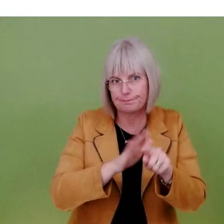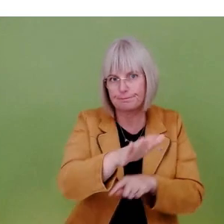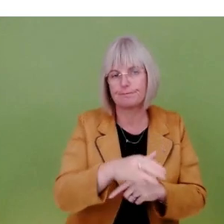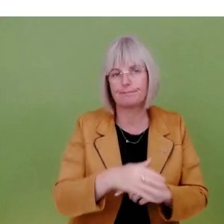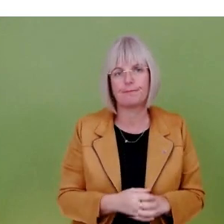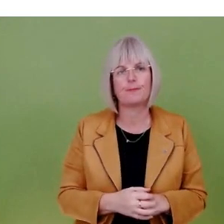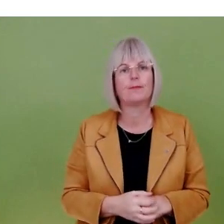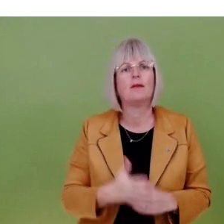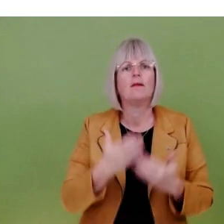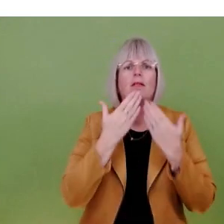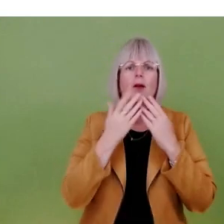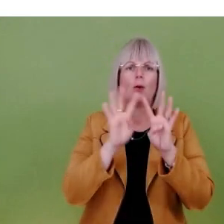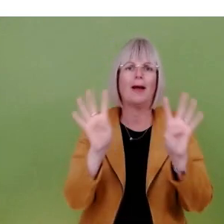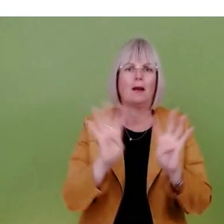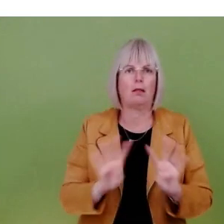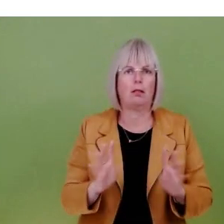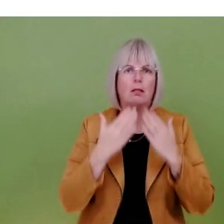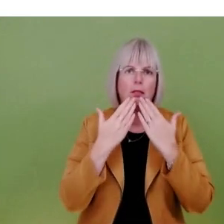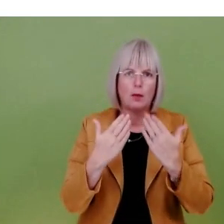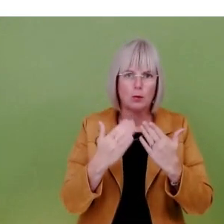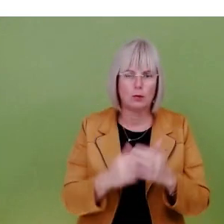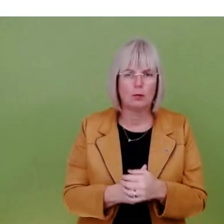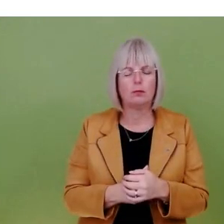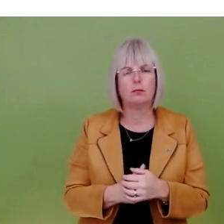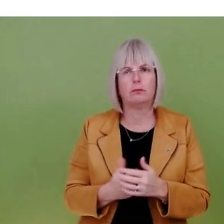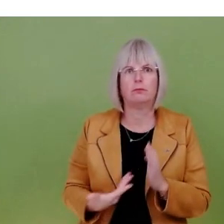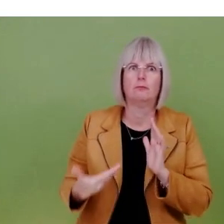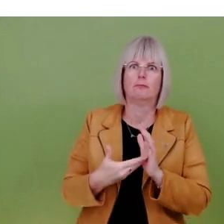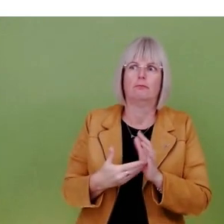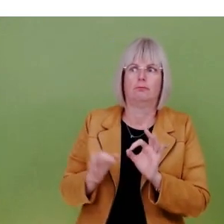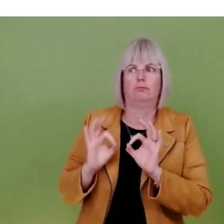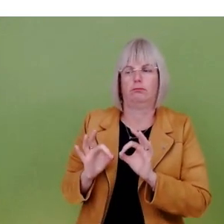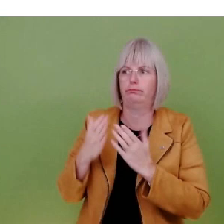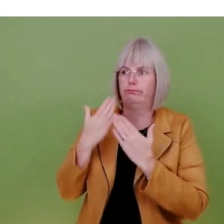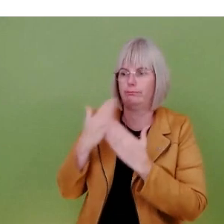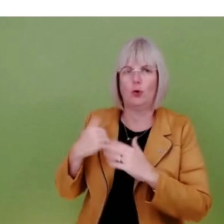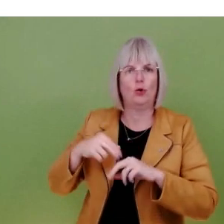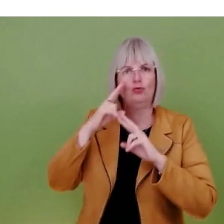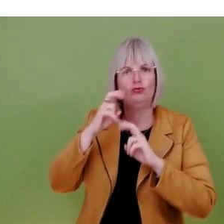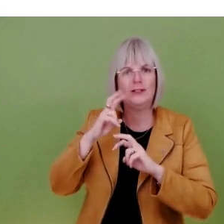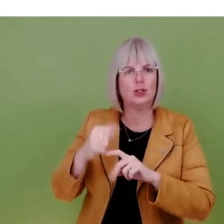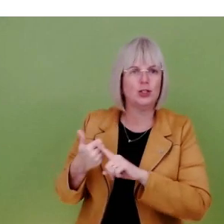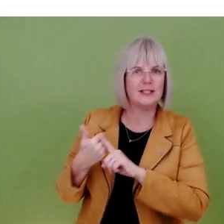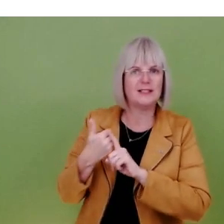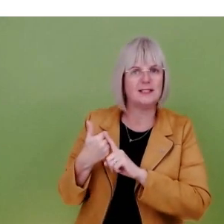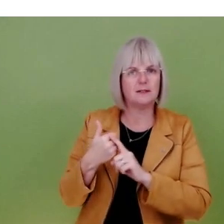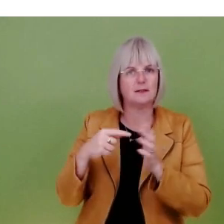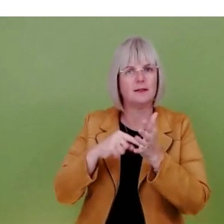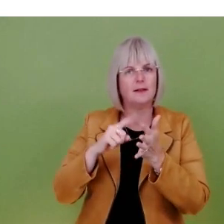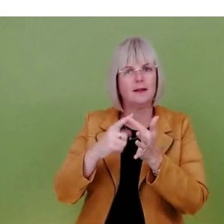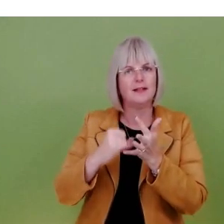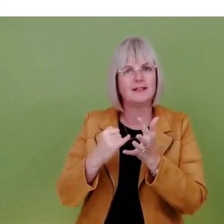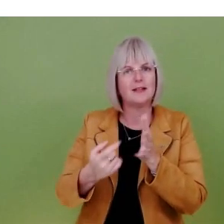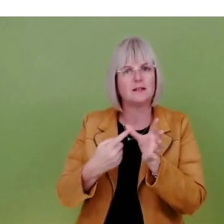An extra special thank you to my research assistant on this project, who I couldn't do this project without, Tessa Thomas, who's arranged all